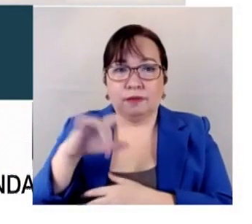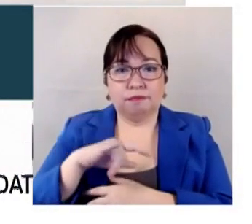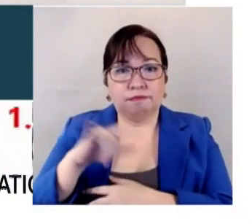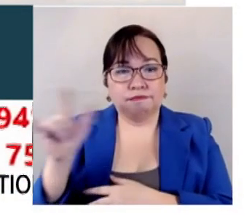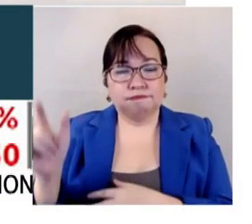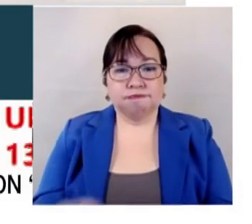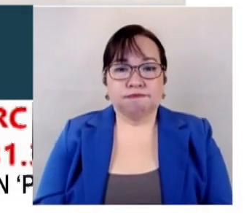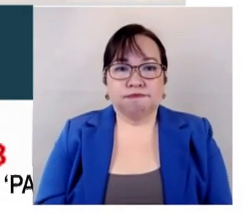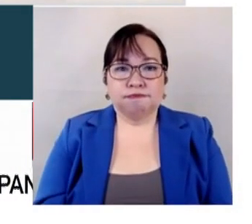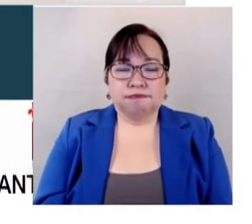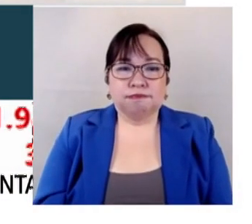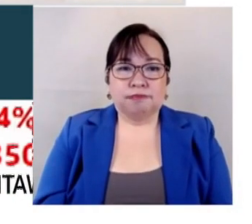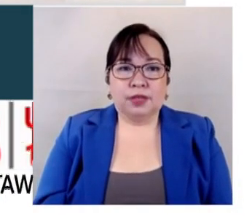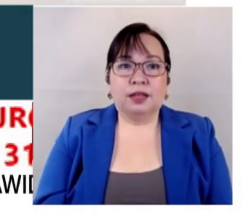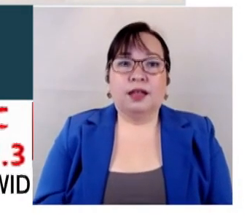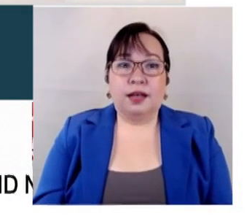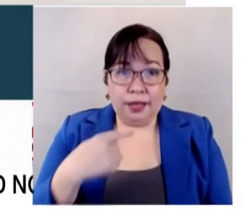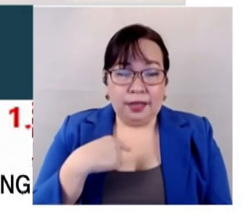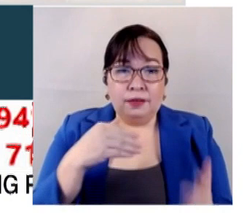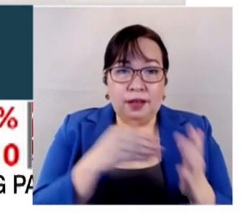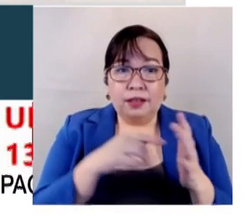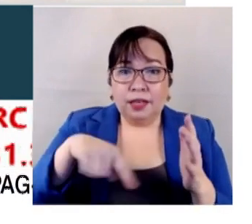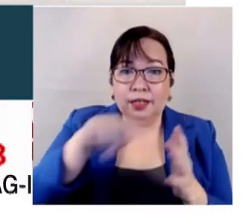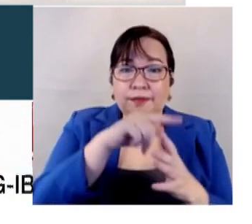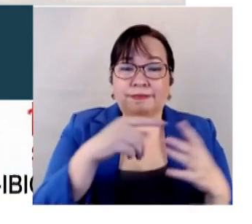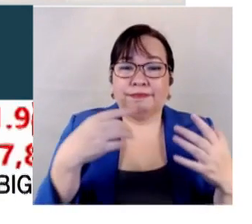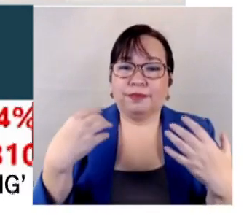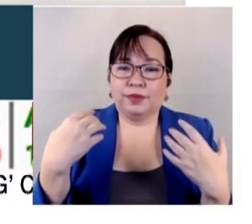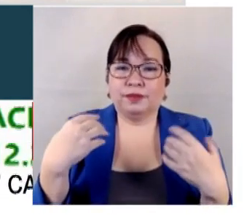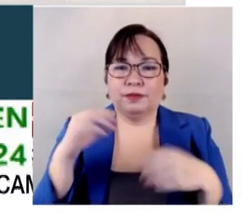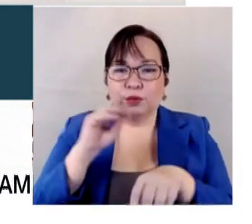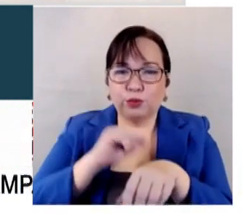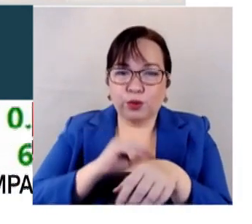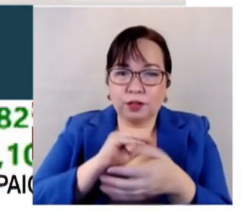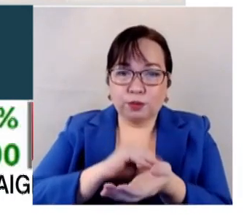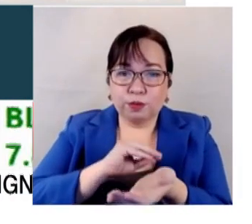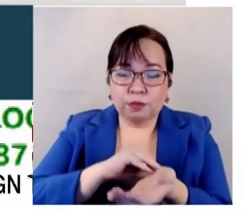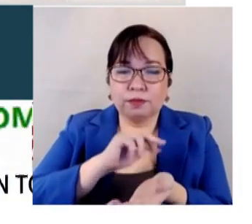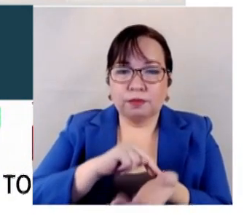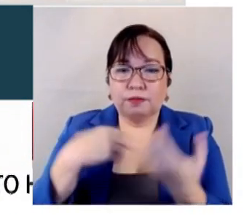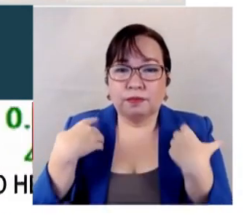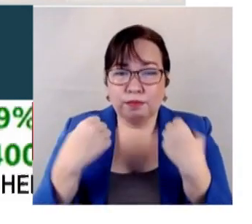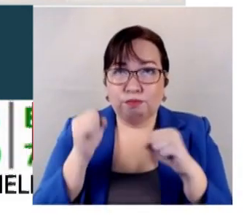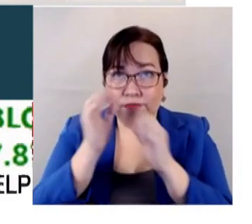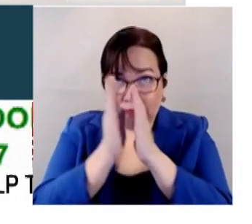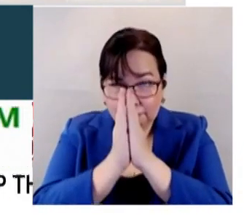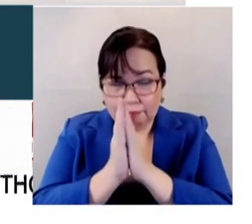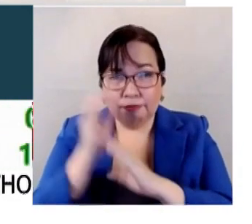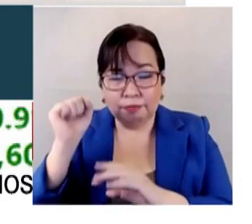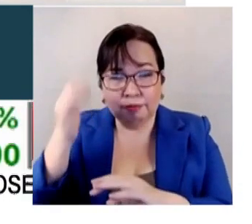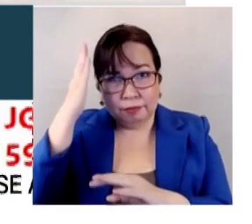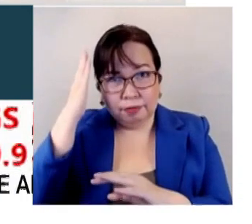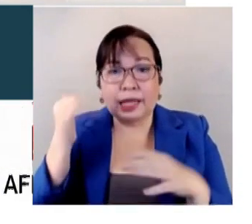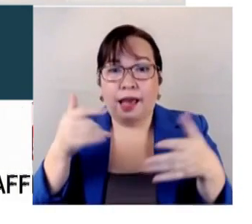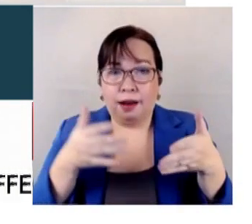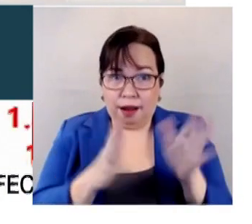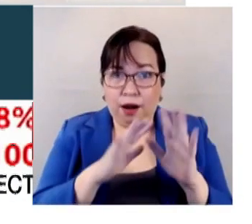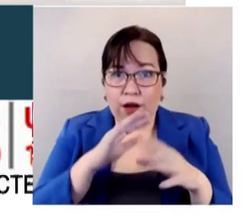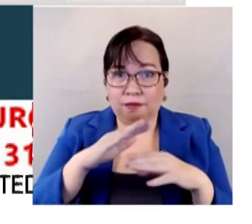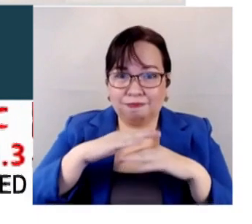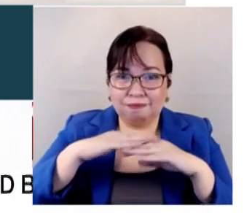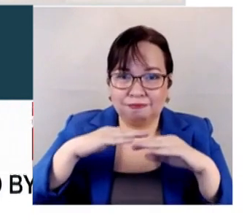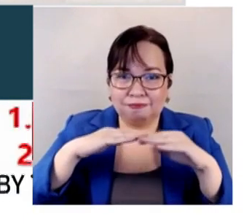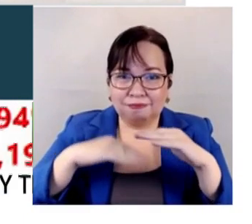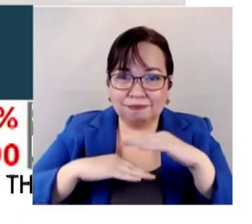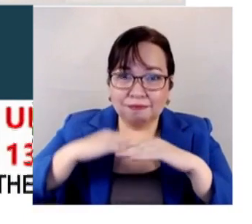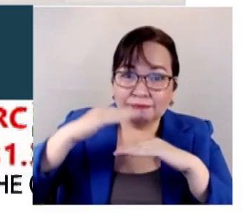Meron na naman panawagan ng mga healthcare workers na kung maaaring dagdagan. Sabi ko, teka muna, kausapin ko muna ulit